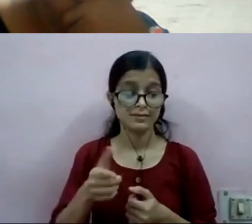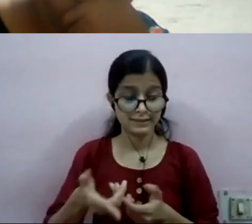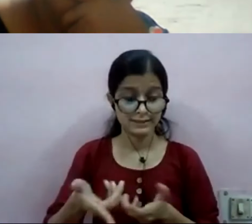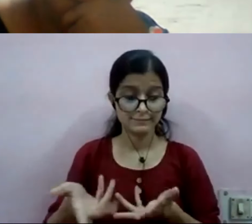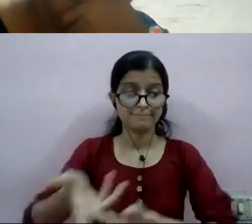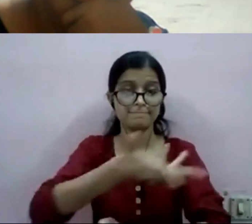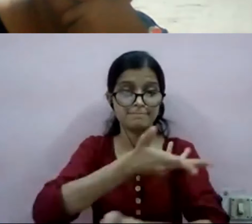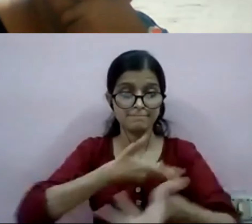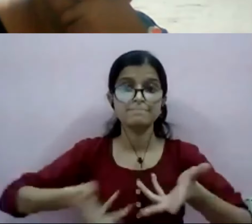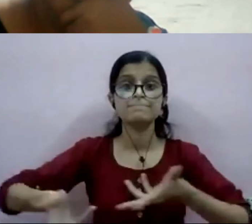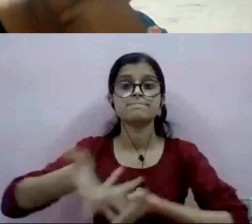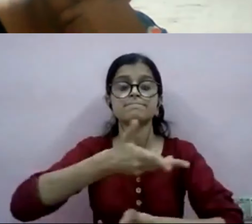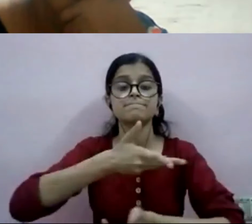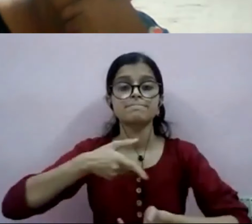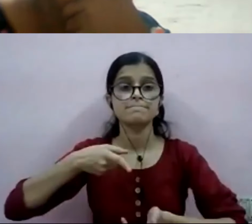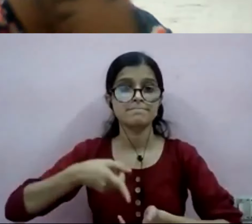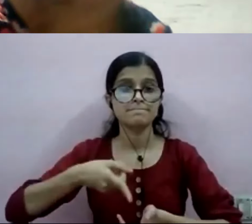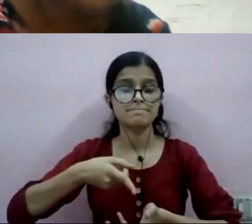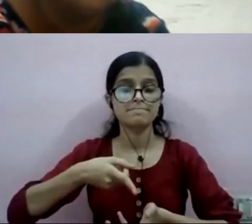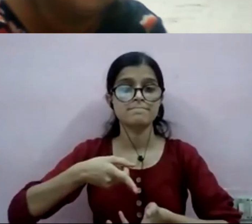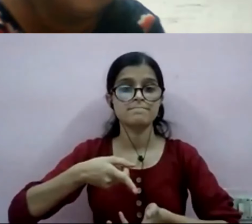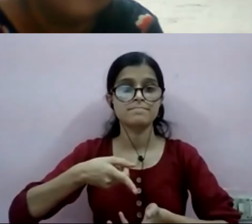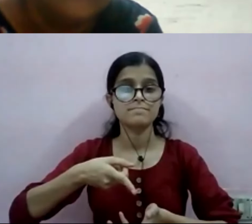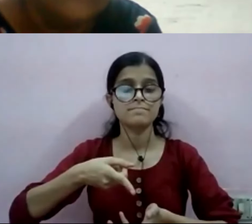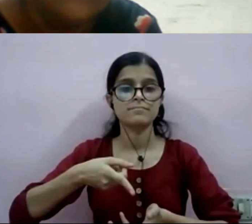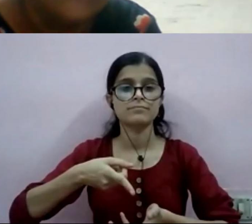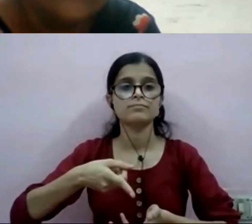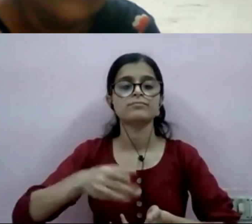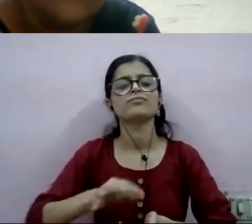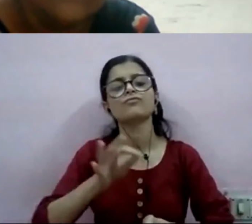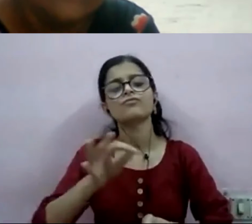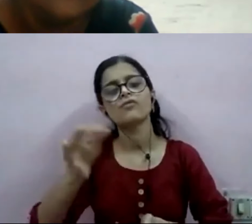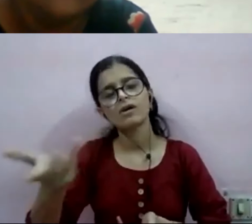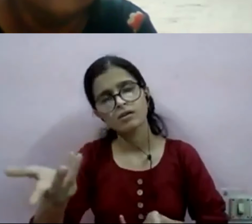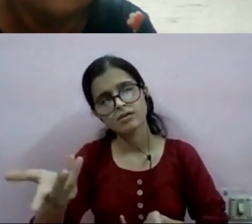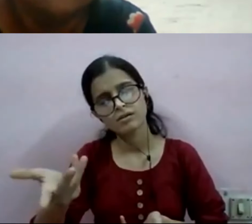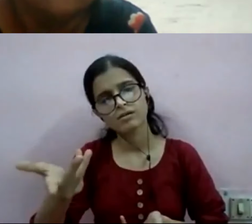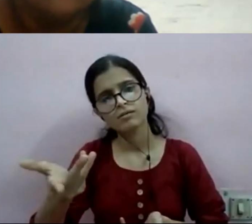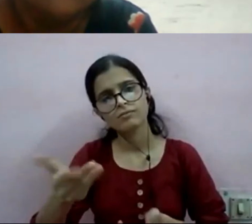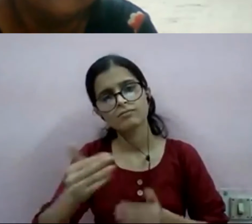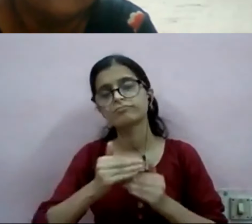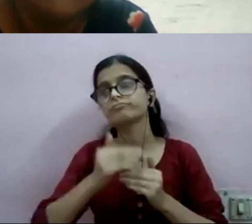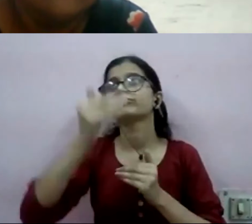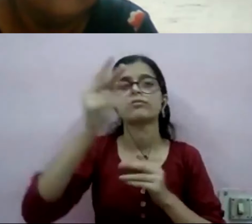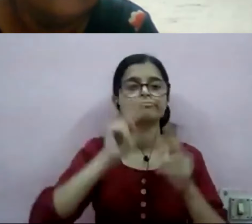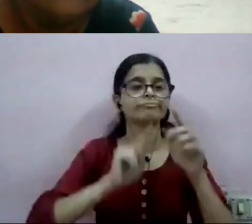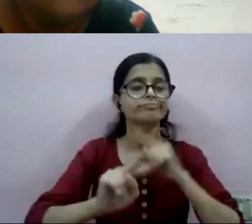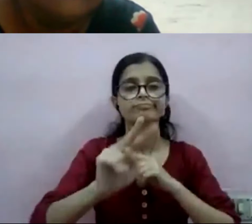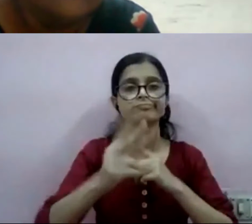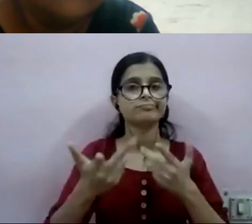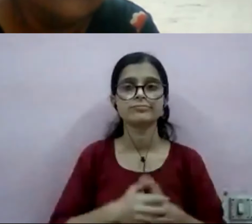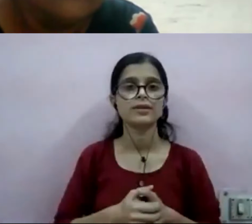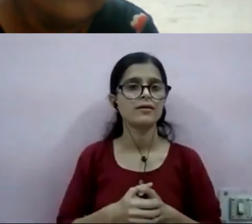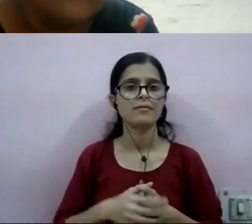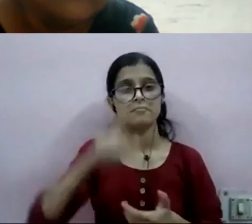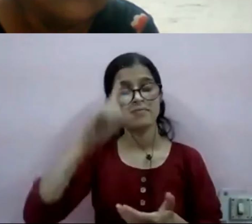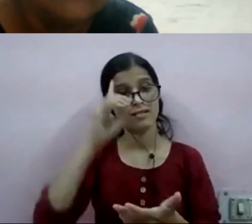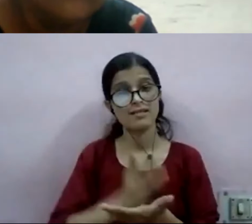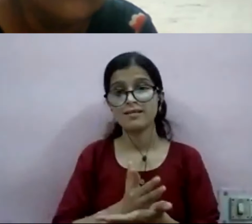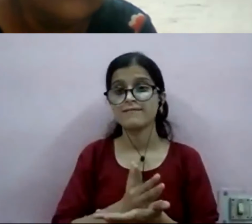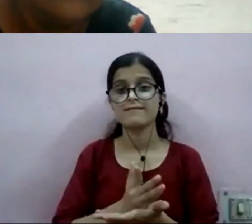discussions much further and beyond. So I mean, I haven't really read Janet